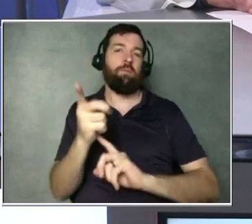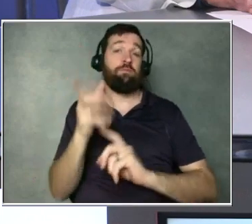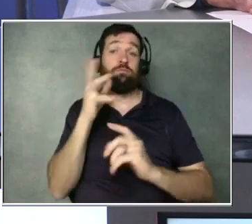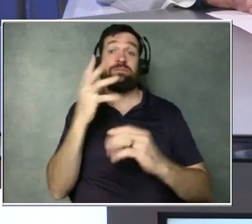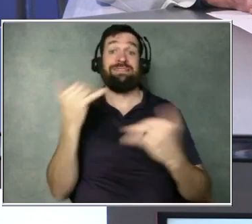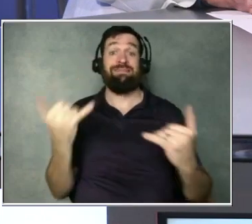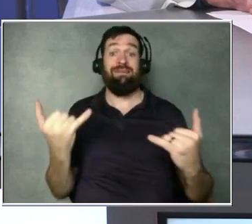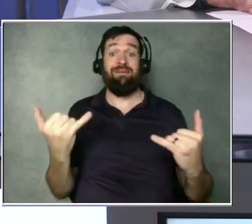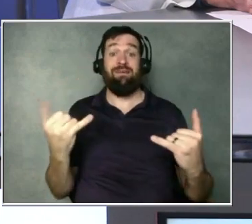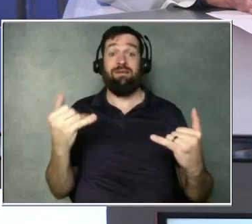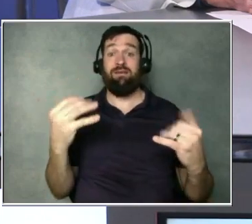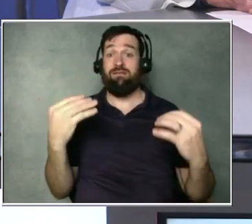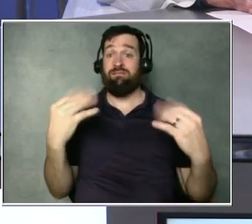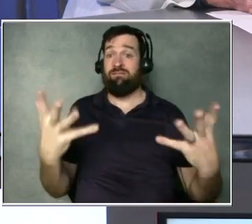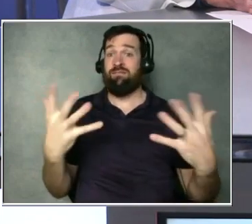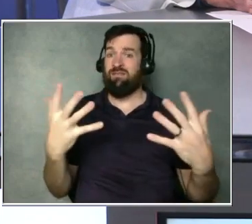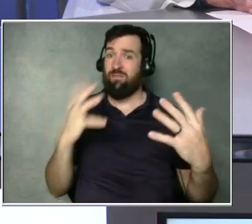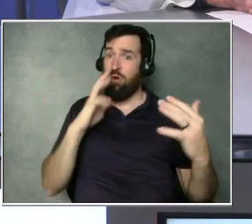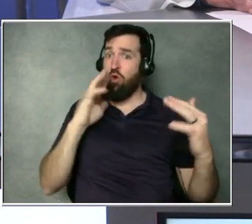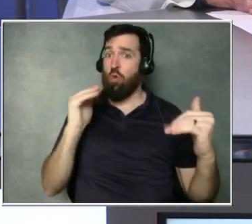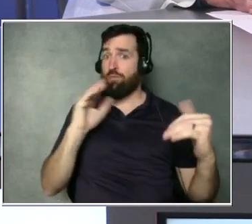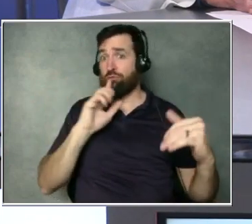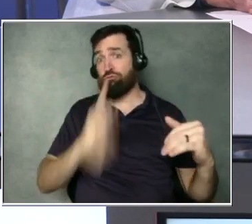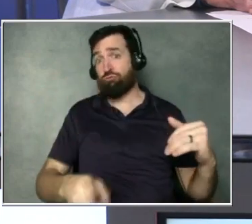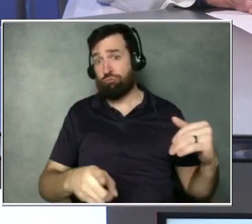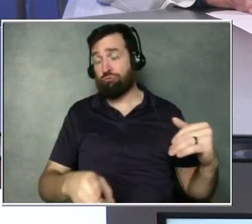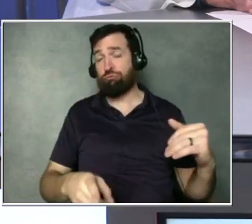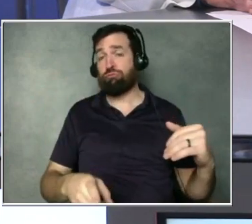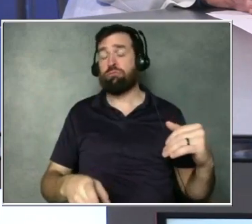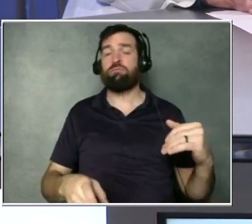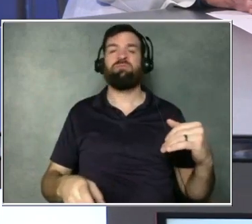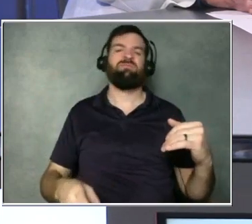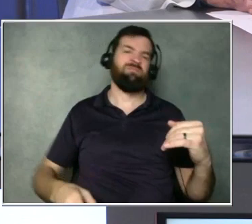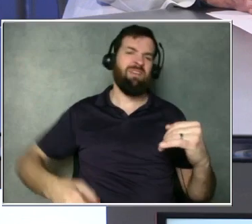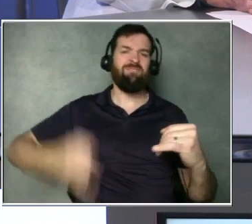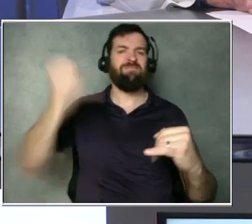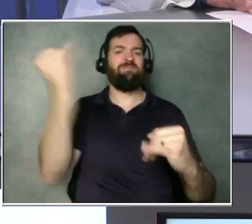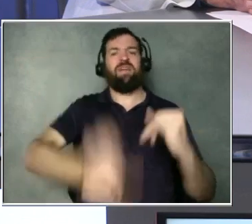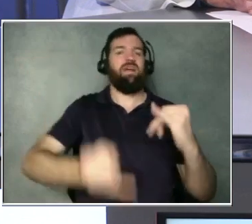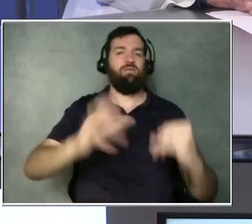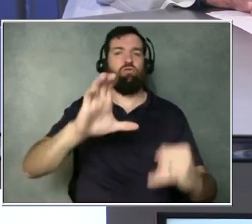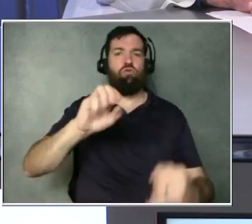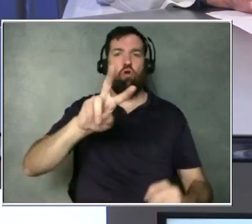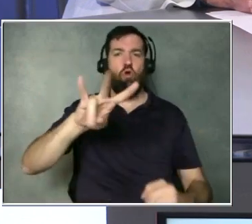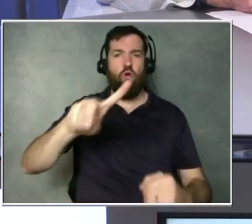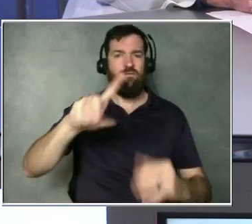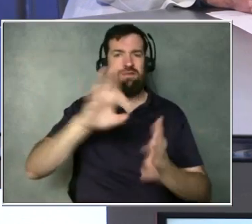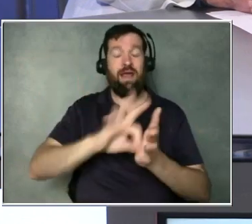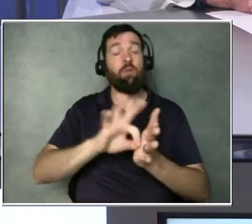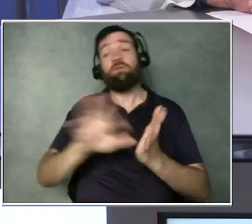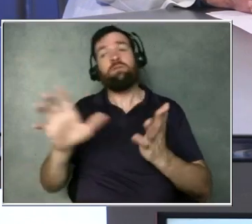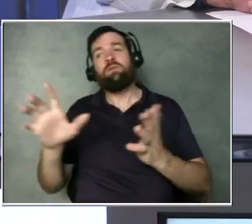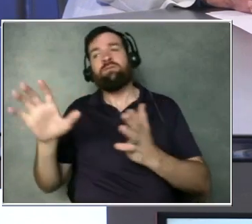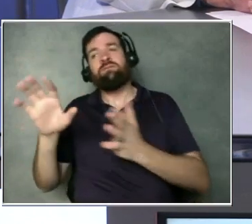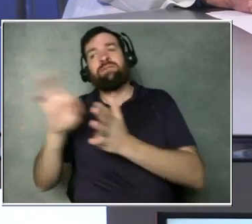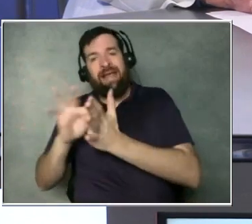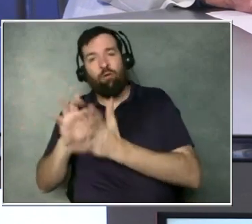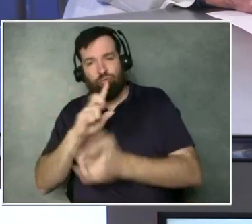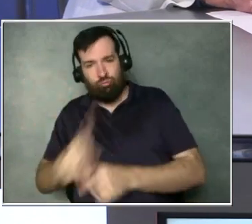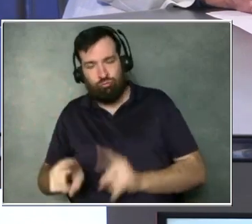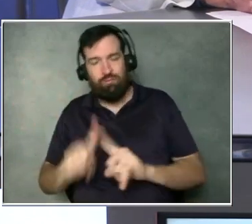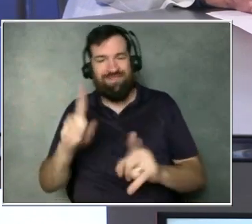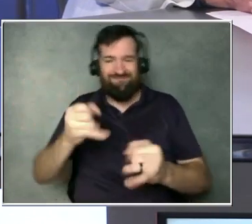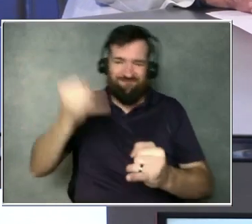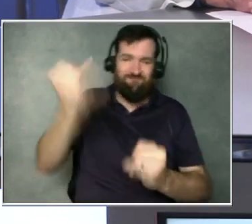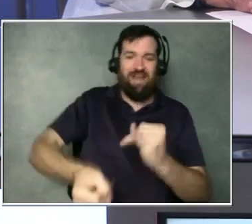I hope is really true, and that is the final COVID count. Now, the count isn't true, but that word final. Right. Yeah, I mean, it